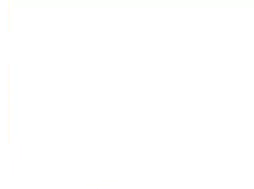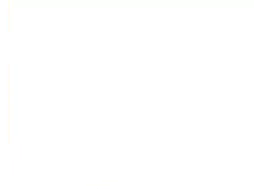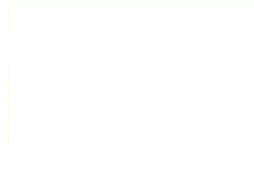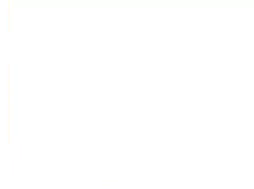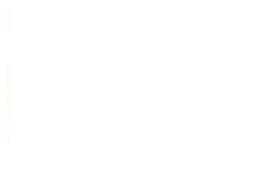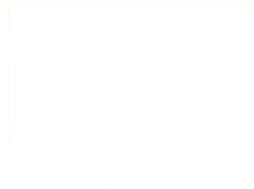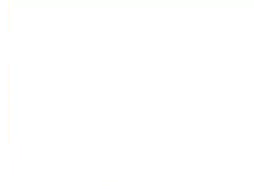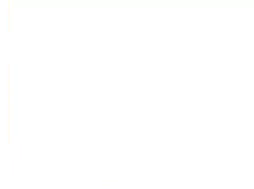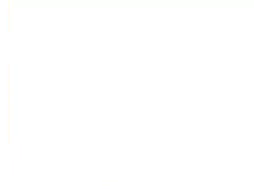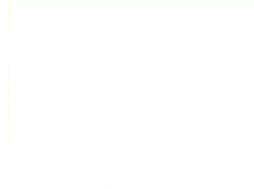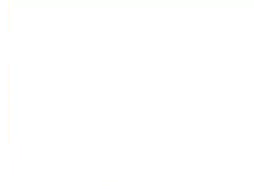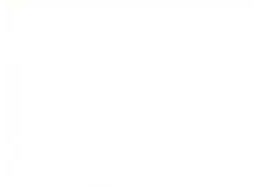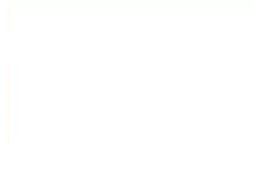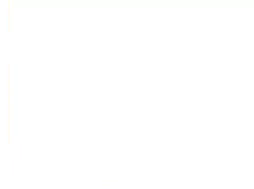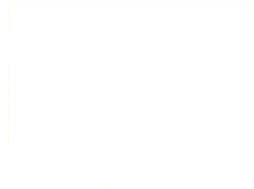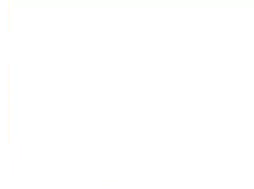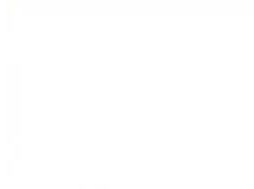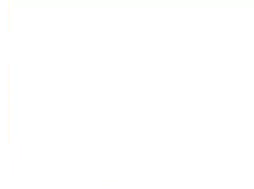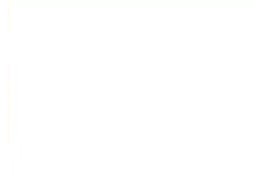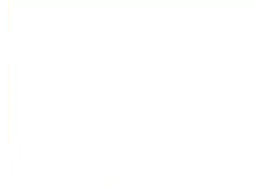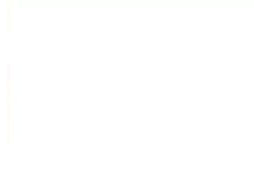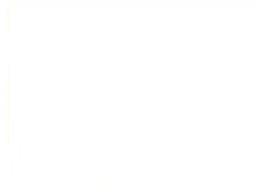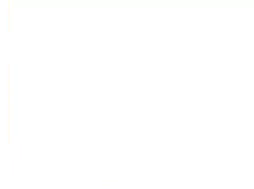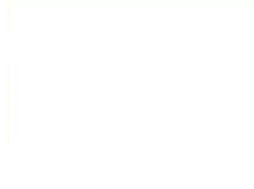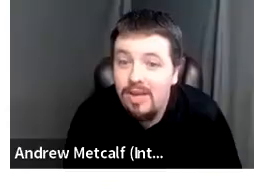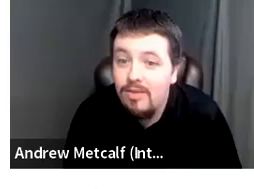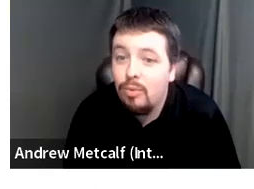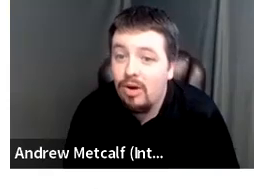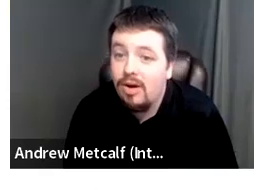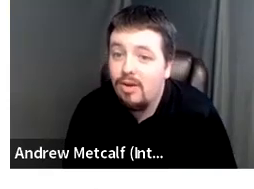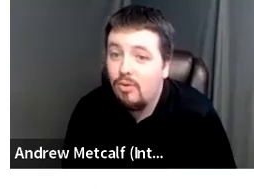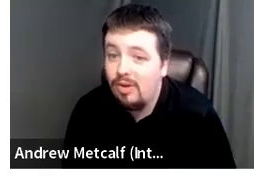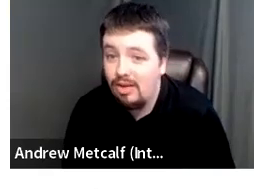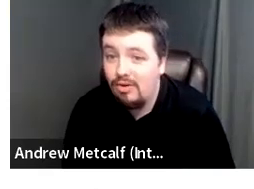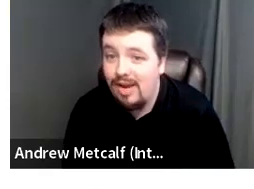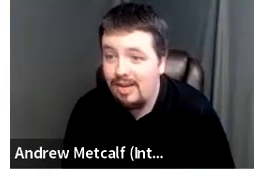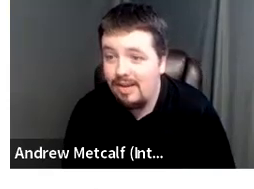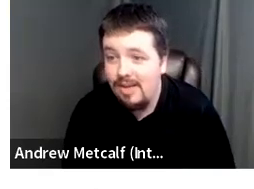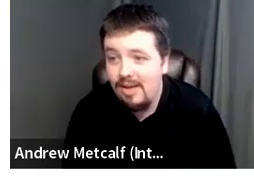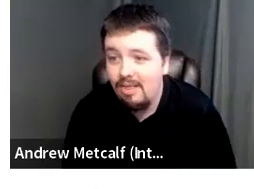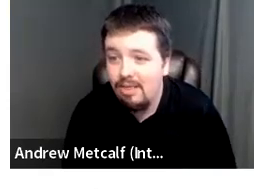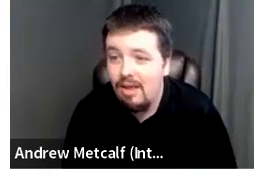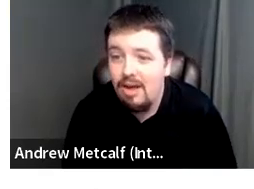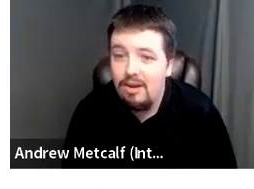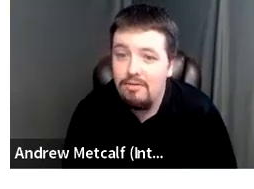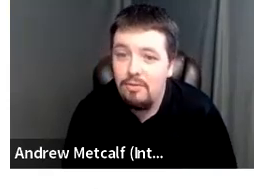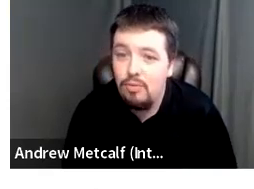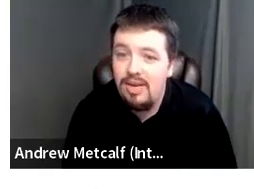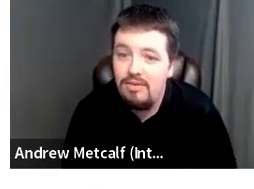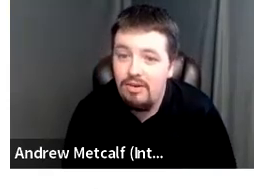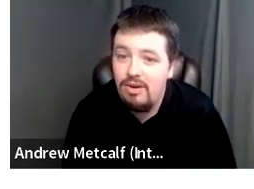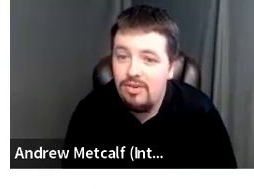So his work really created a lot